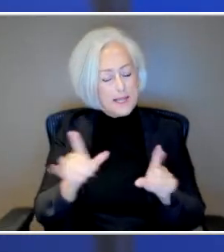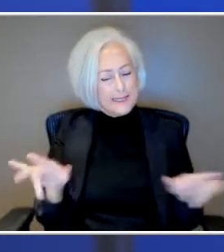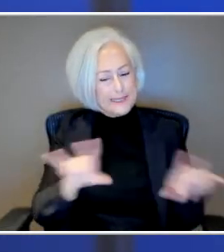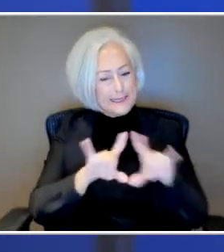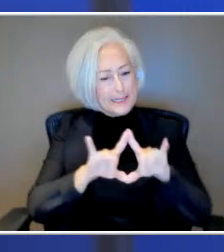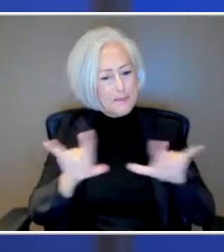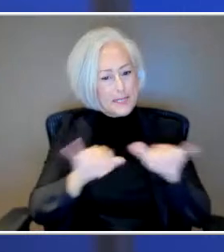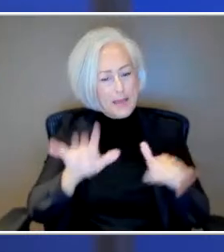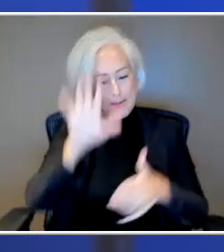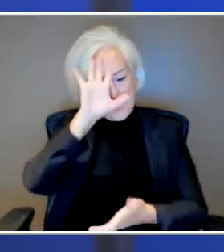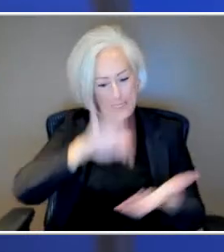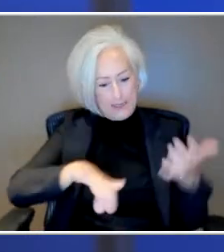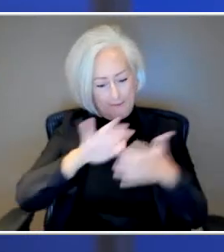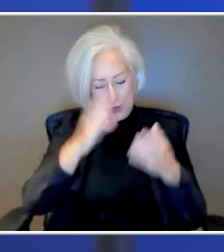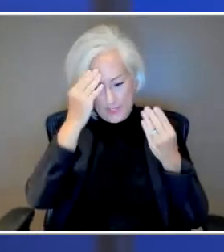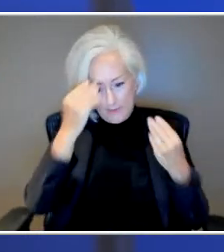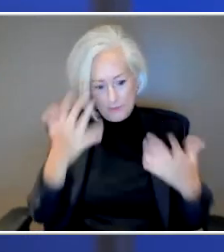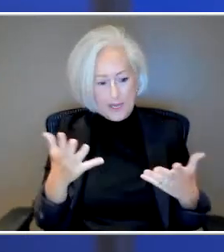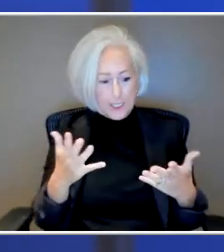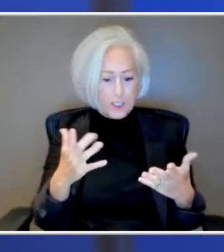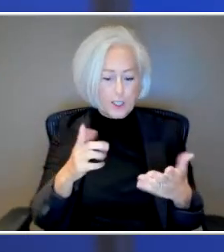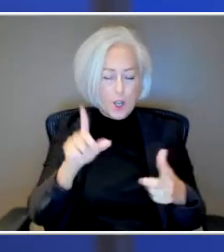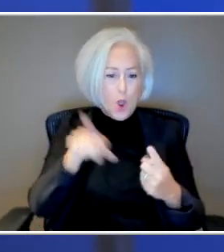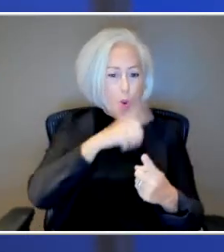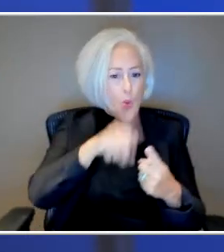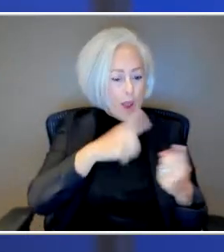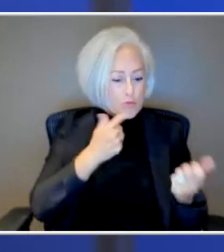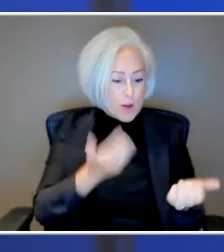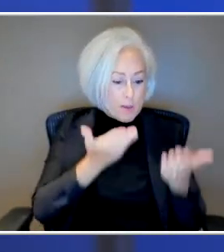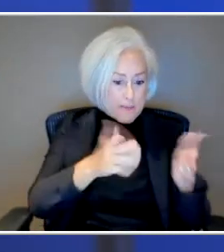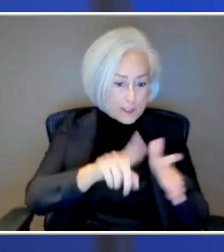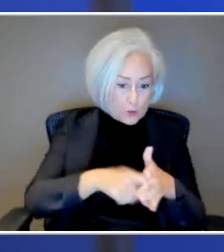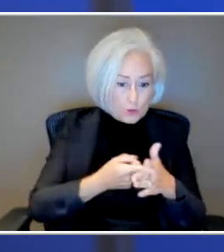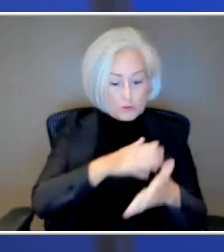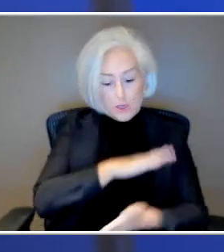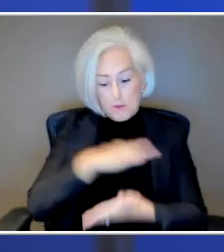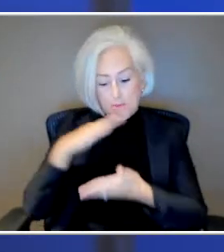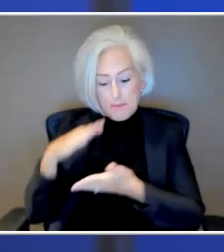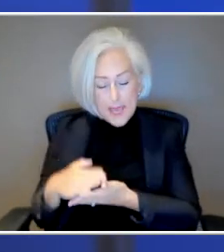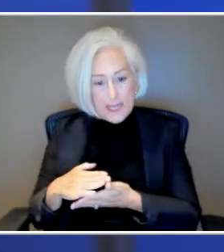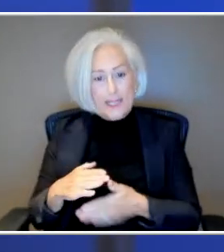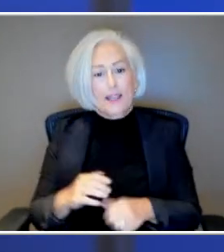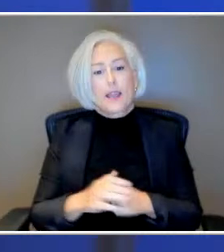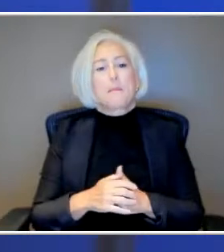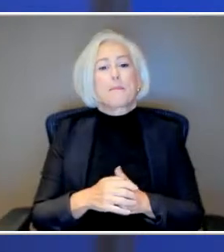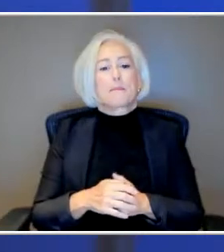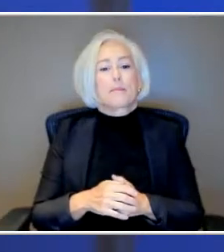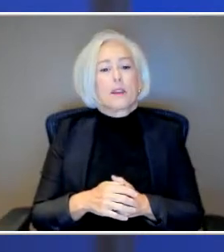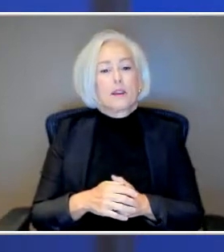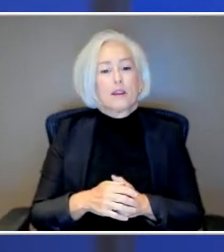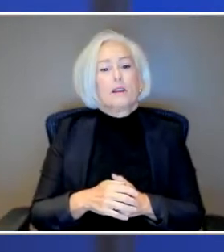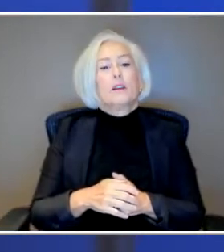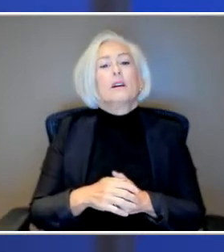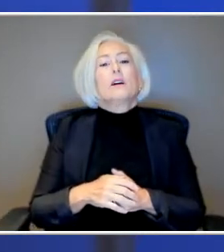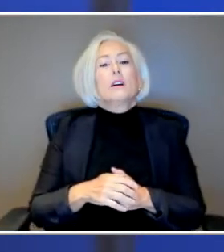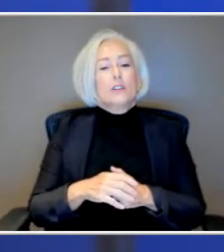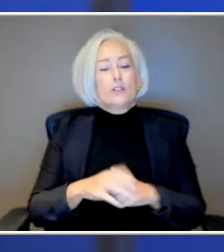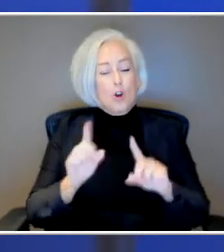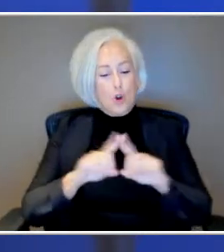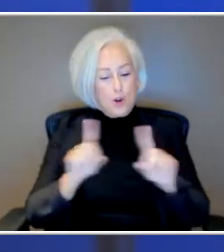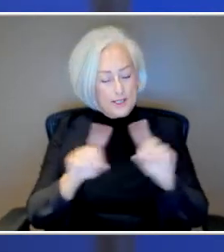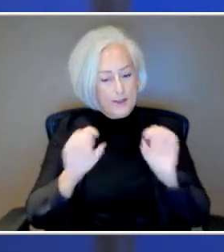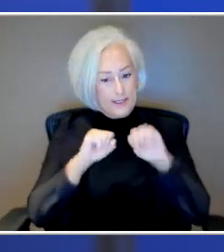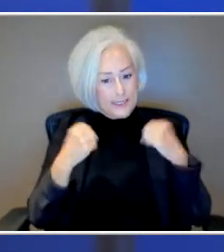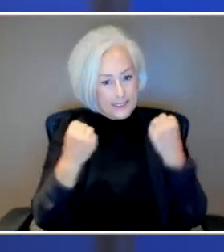as what our historic recommendations had been from treatment organizations like our societies versus what the